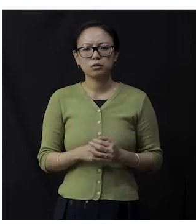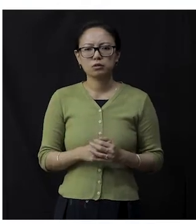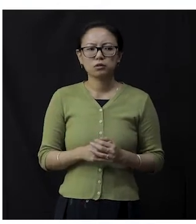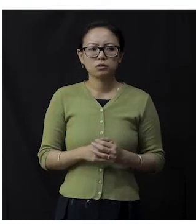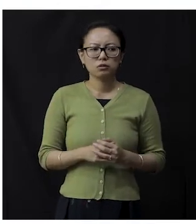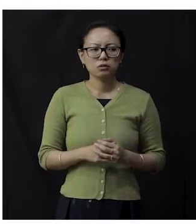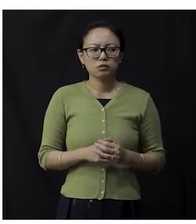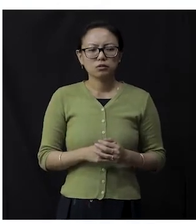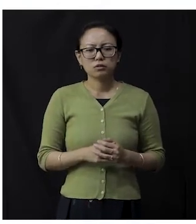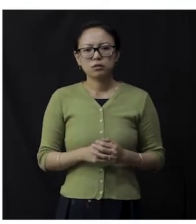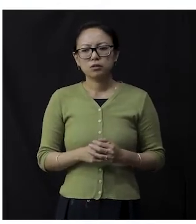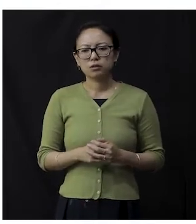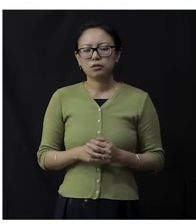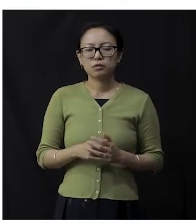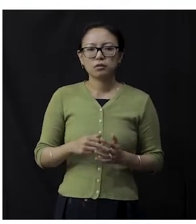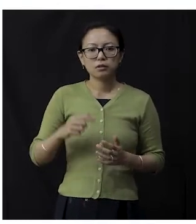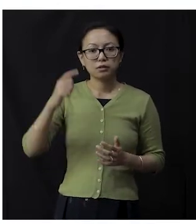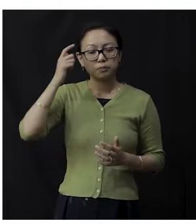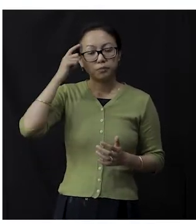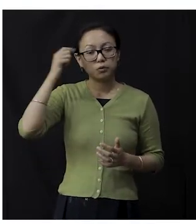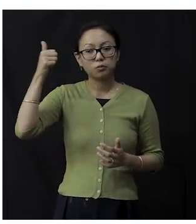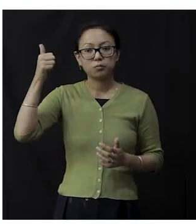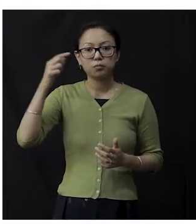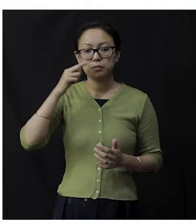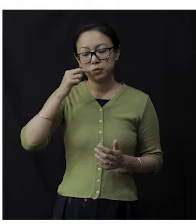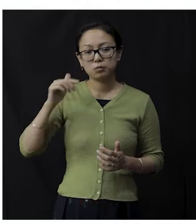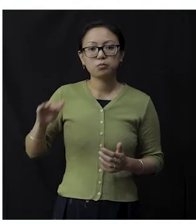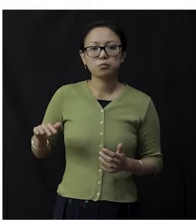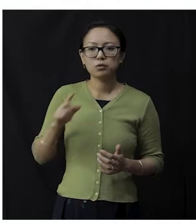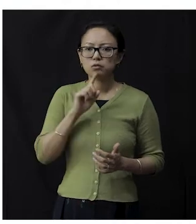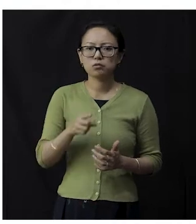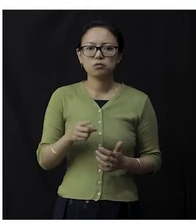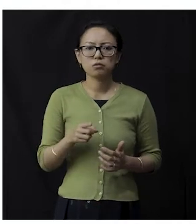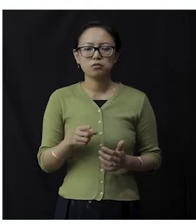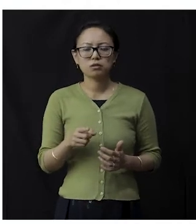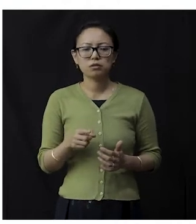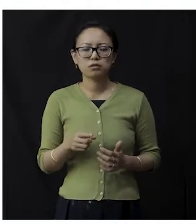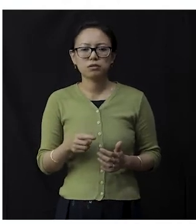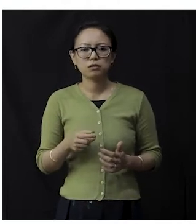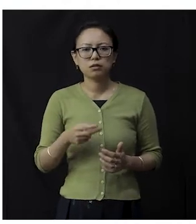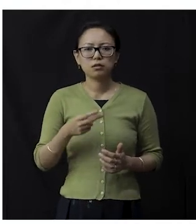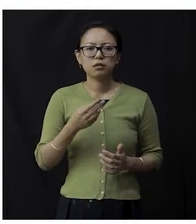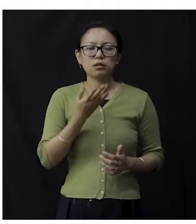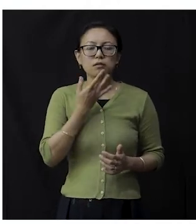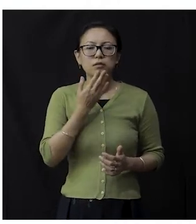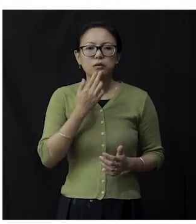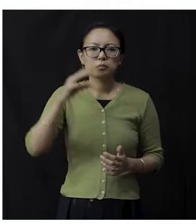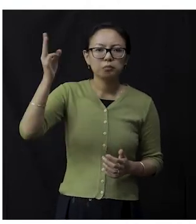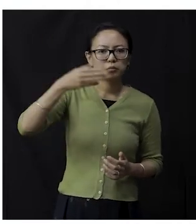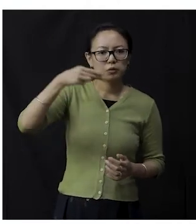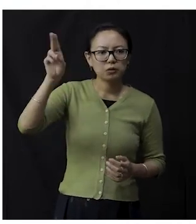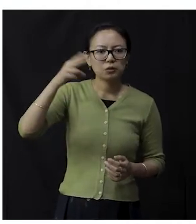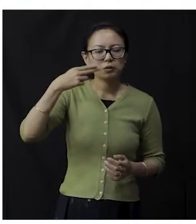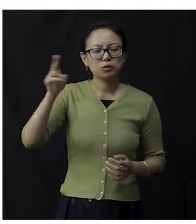he will not recognize the village, he will not even recognize his own house. And this will confuse